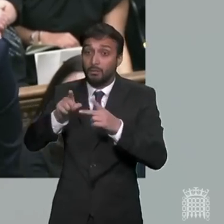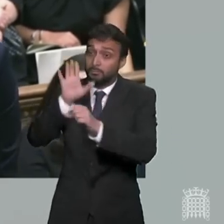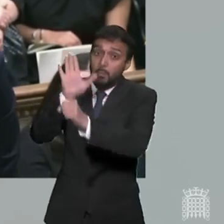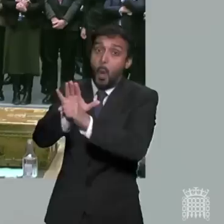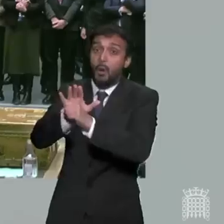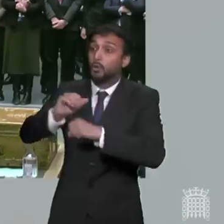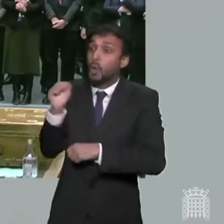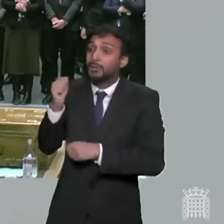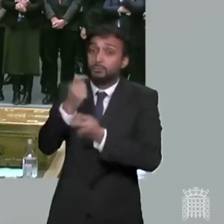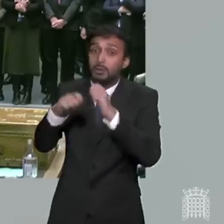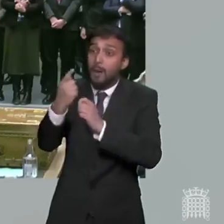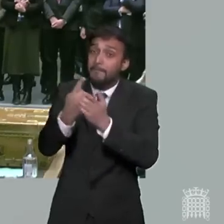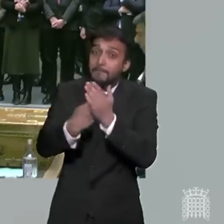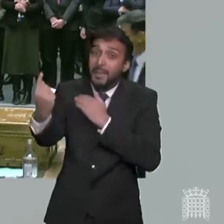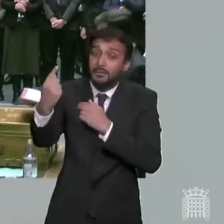with all of the above?